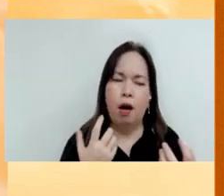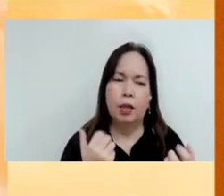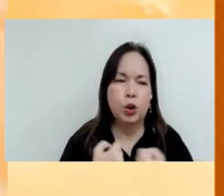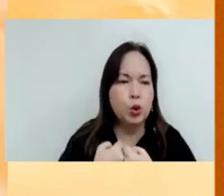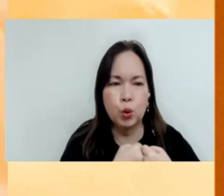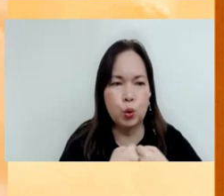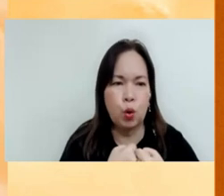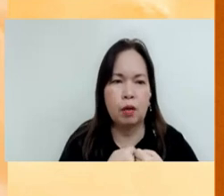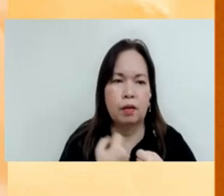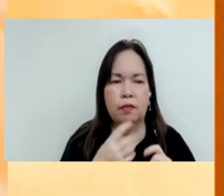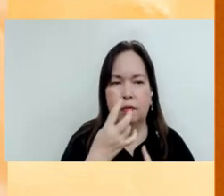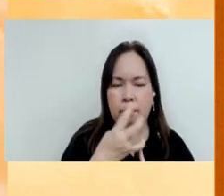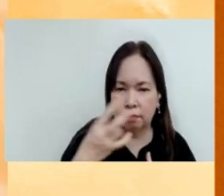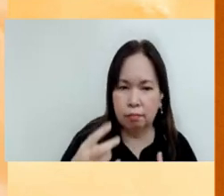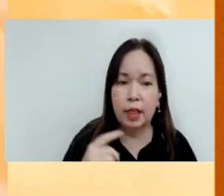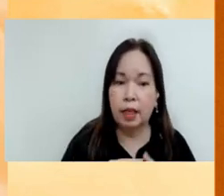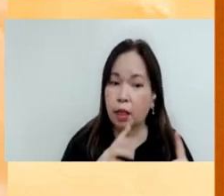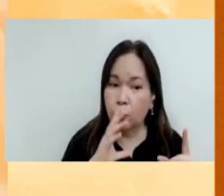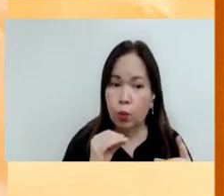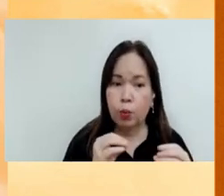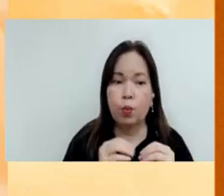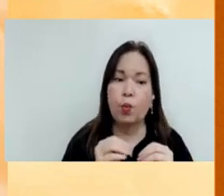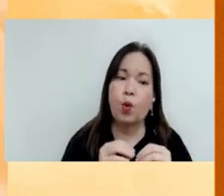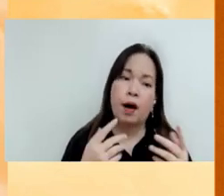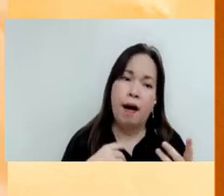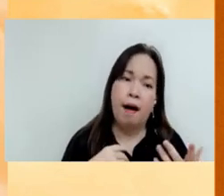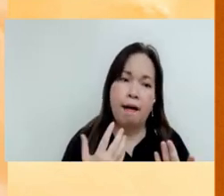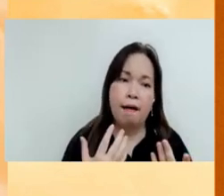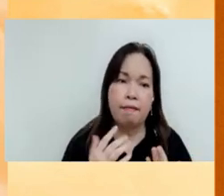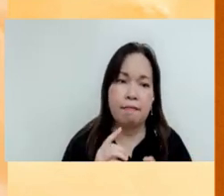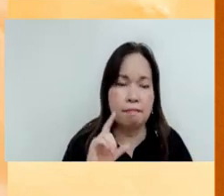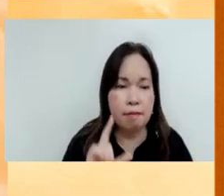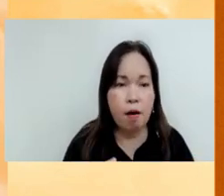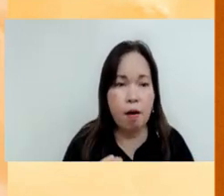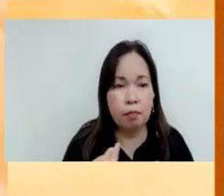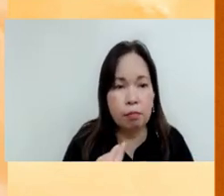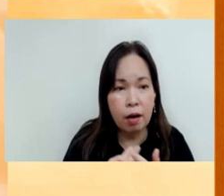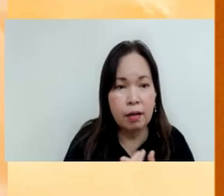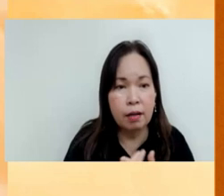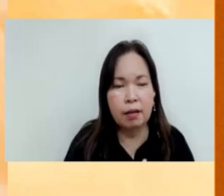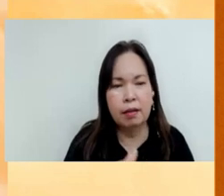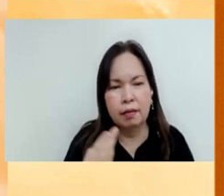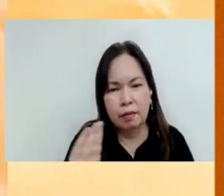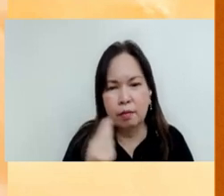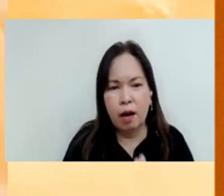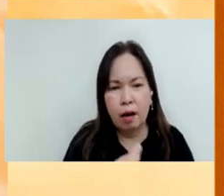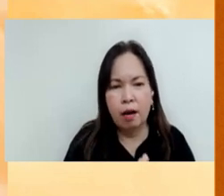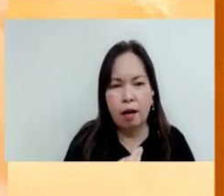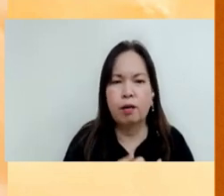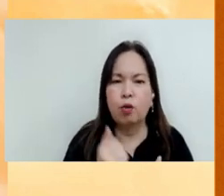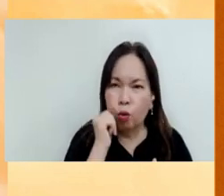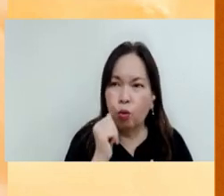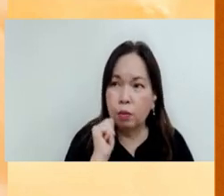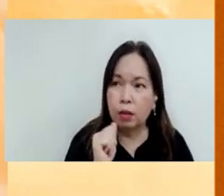those in lower income households. So when your biological physical needs are not met, of course, you're constantly in an